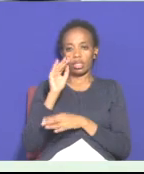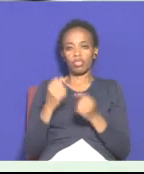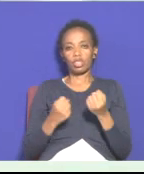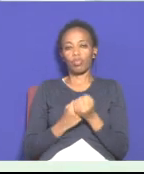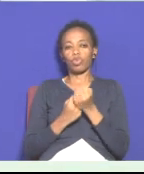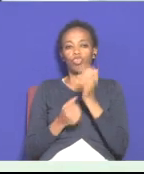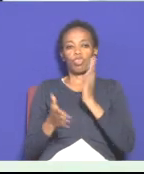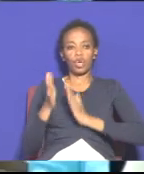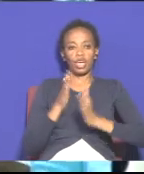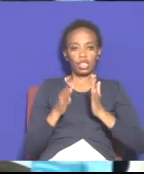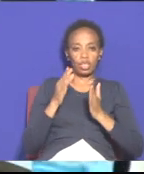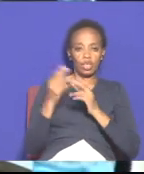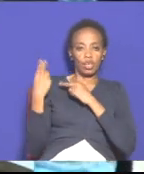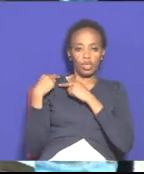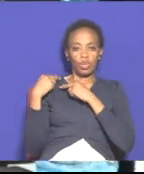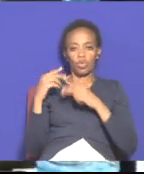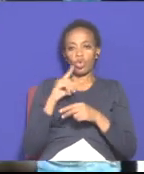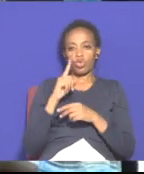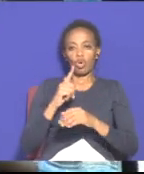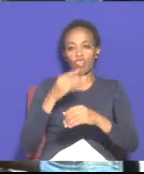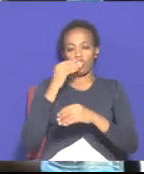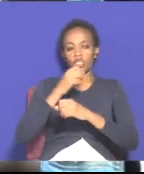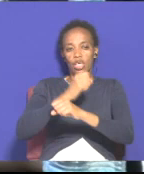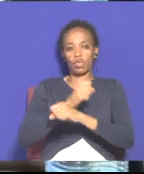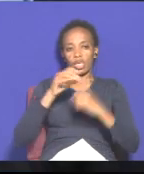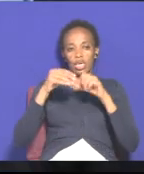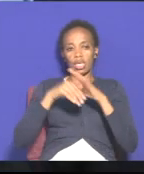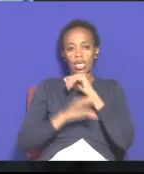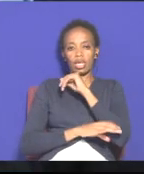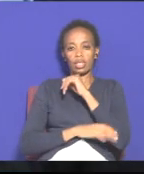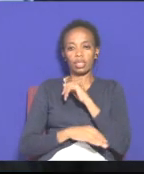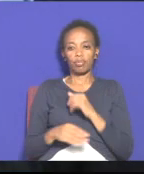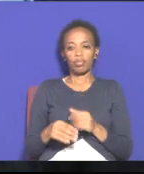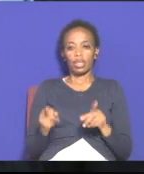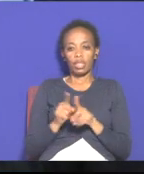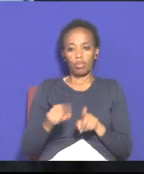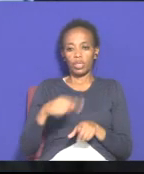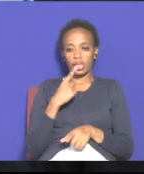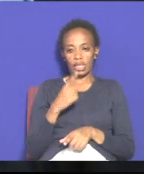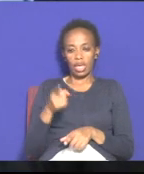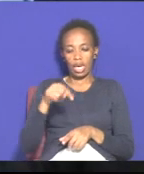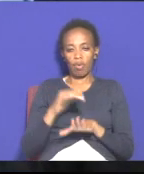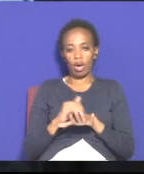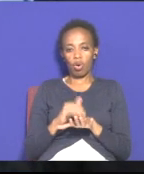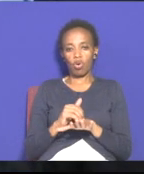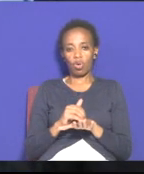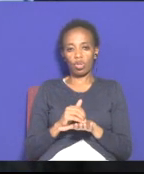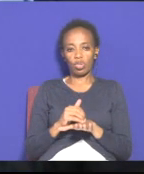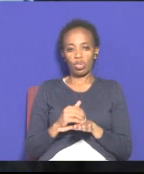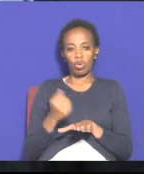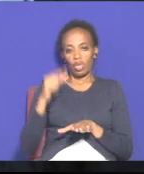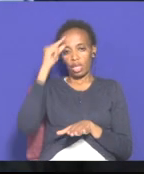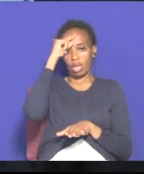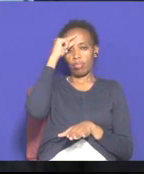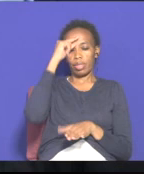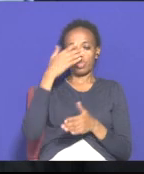for organizations tasked with ensuring food security in the country. We reiterate our call for the